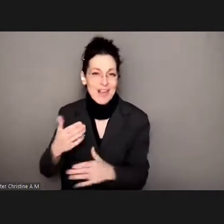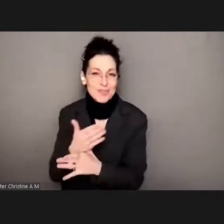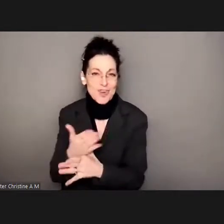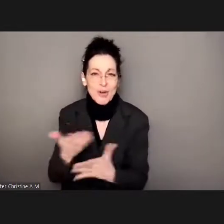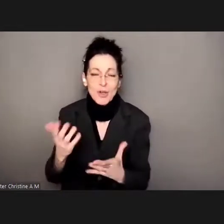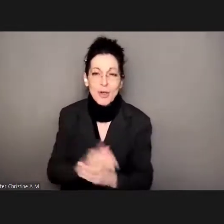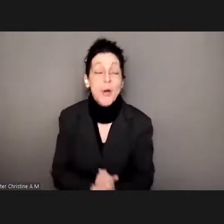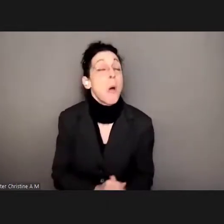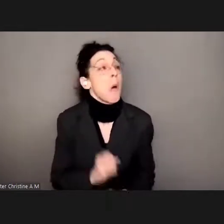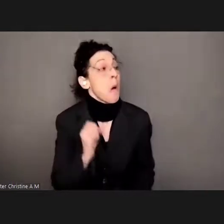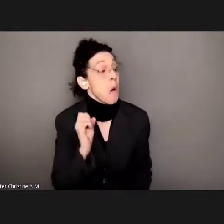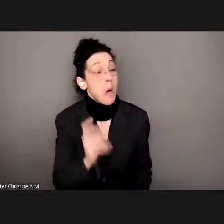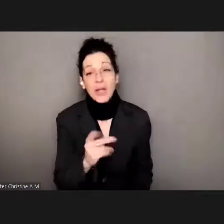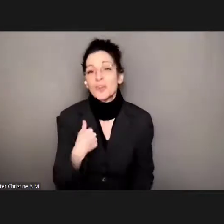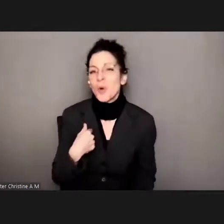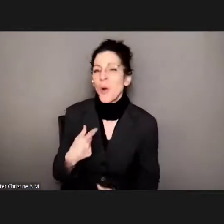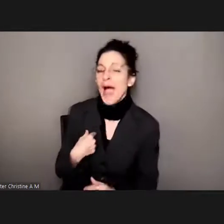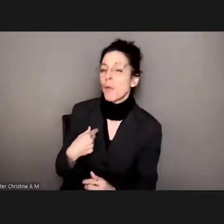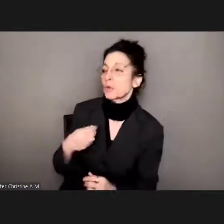then you can share it.